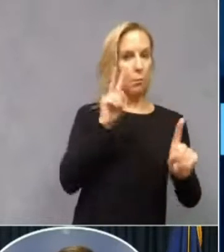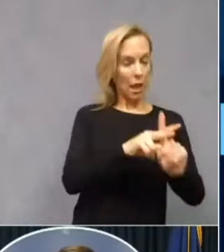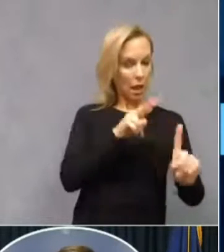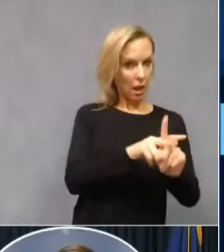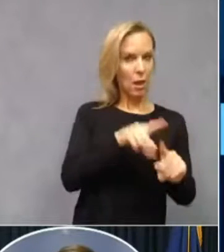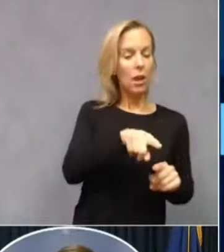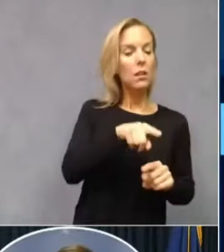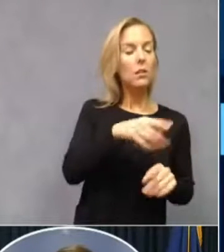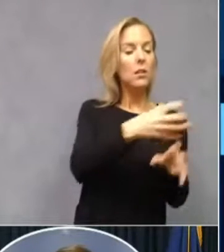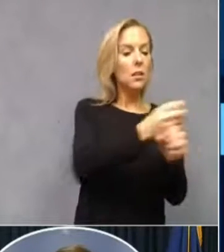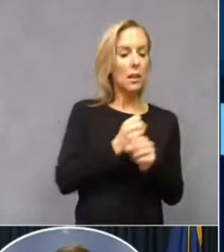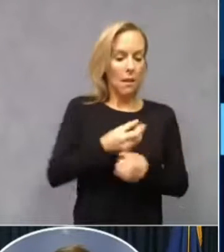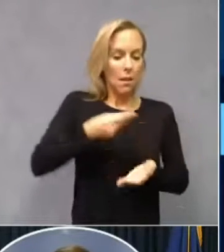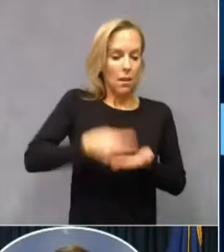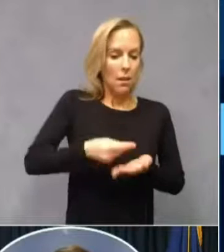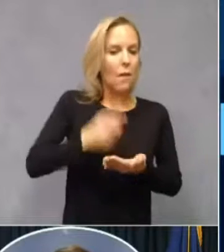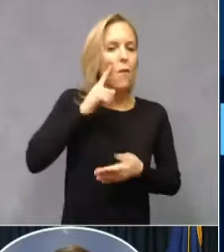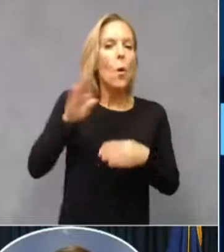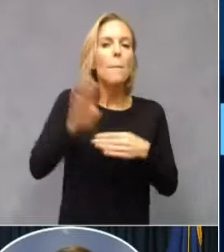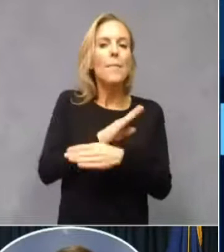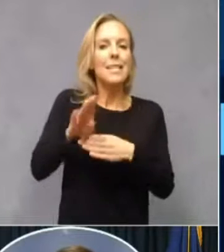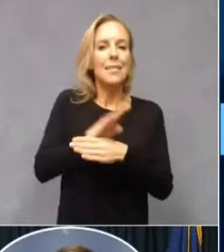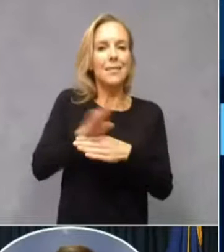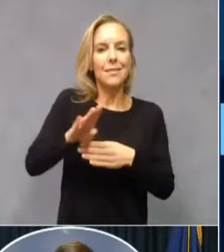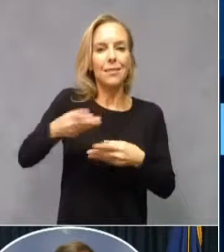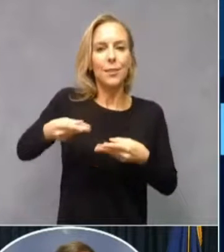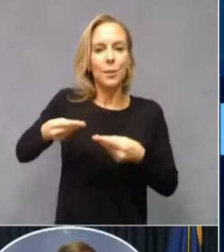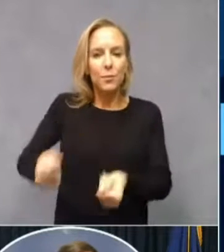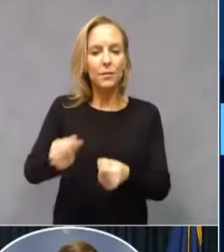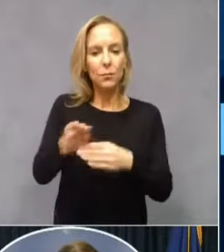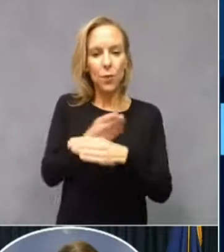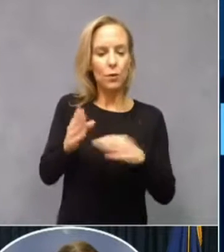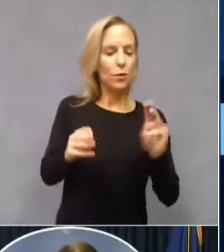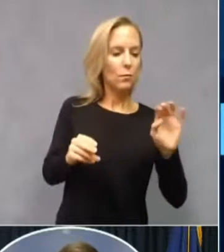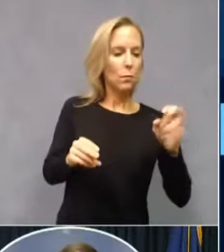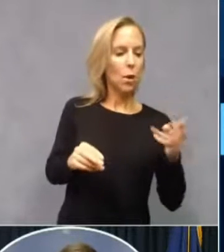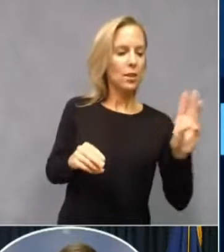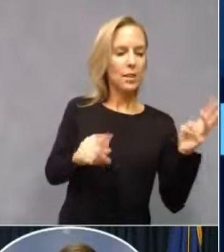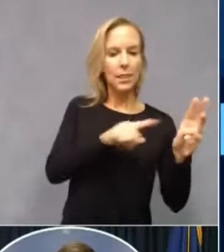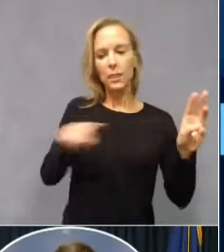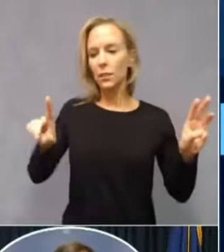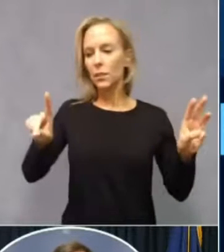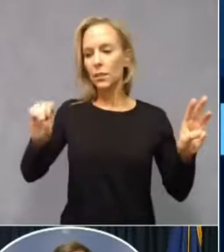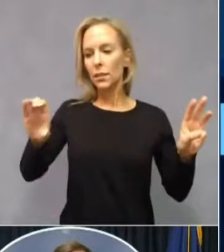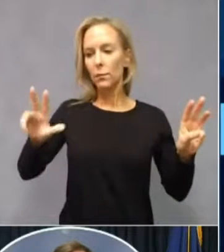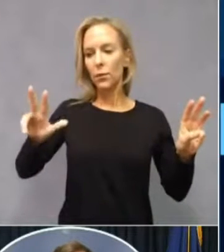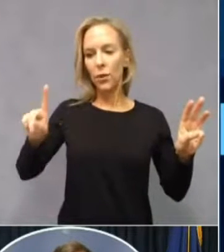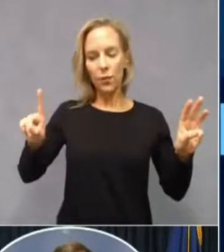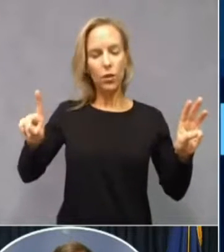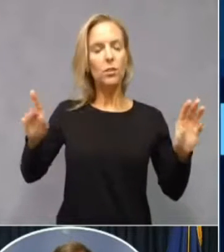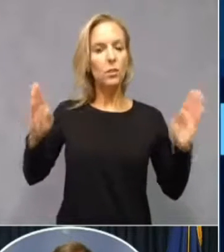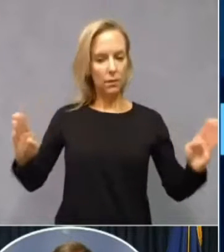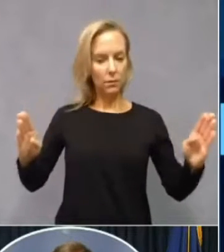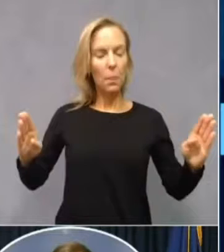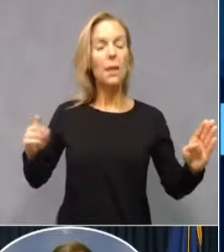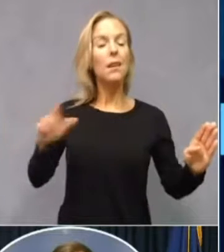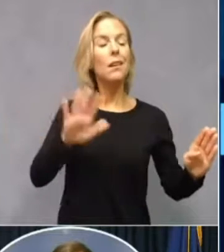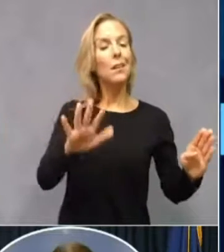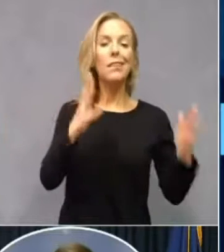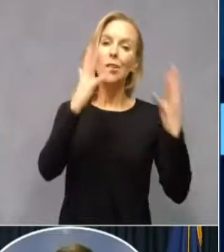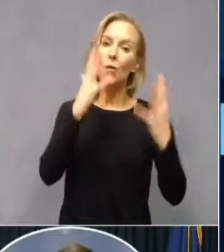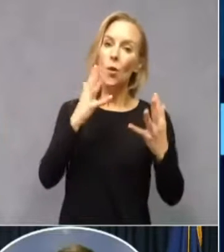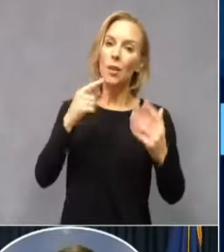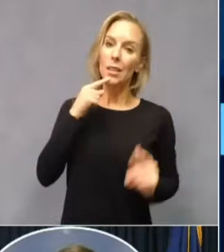for business expenses incurred between March 6th and December 31st, 2020. Unfortunately, we got to deal with misinformation